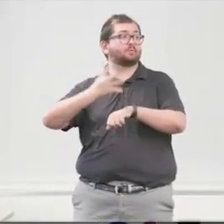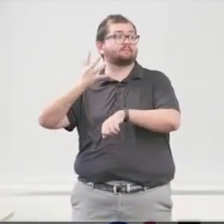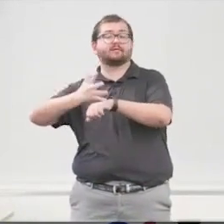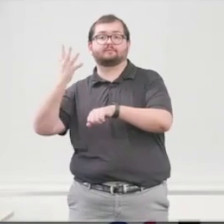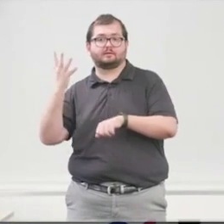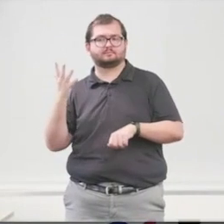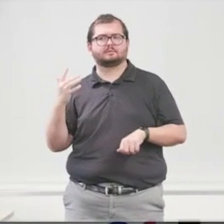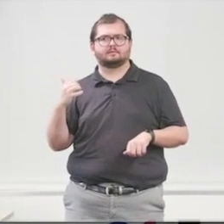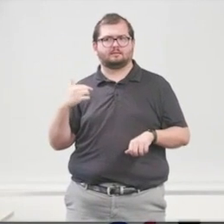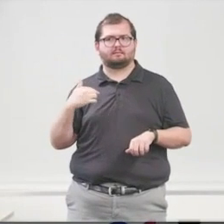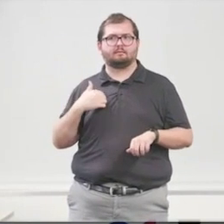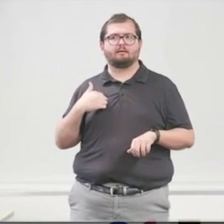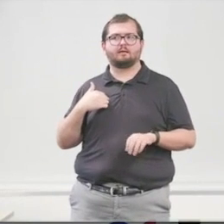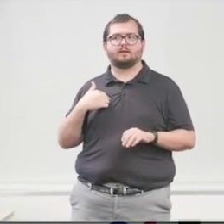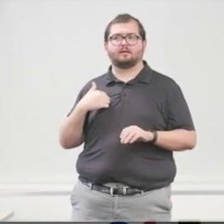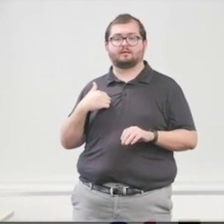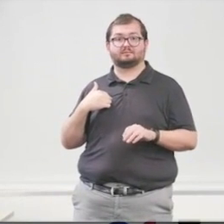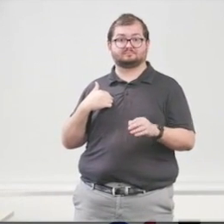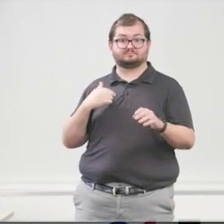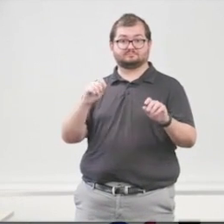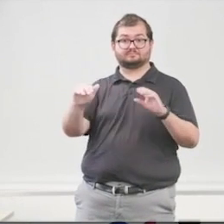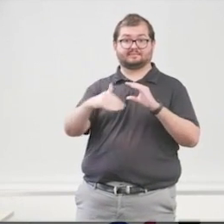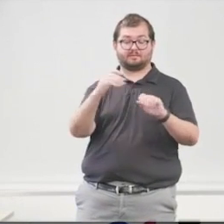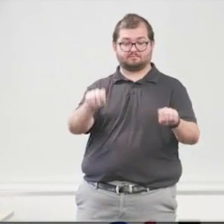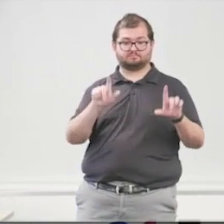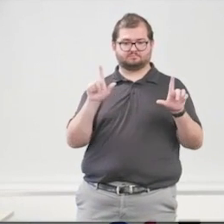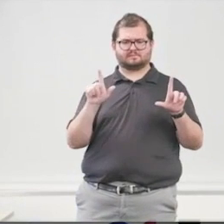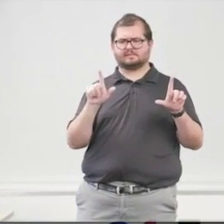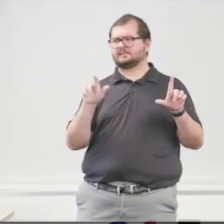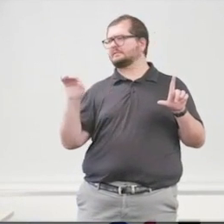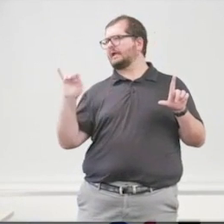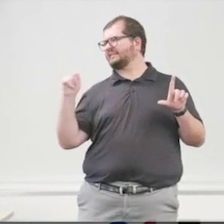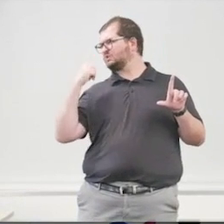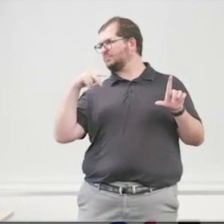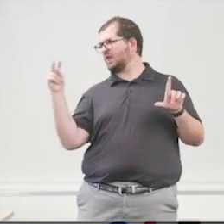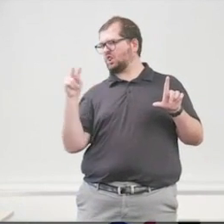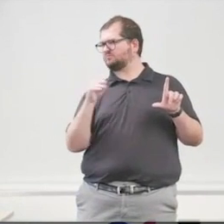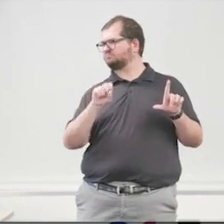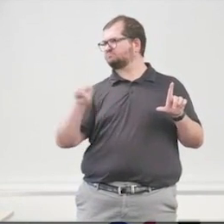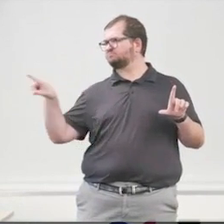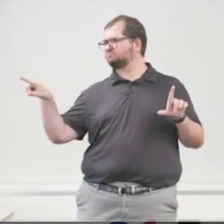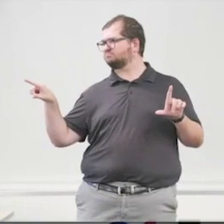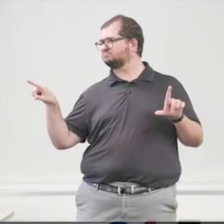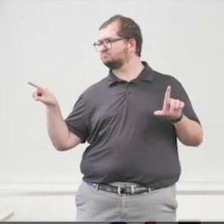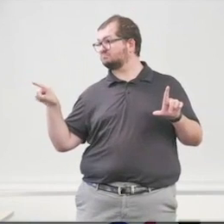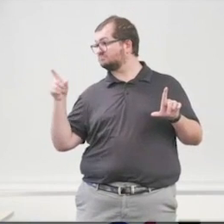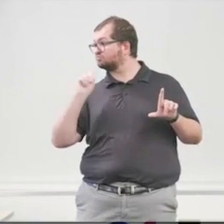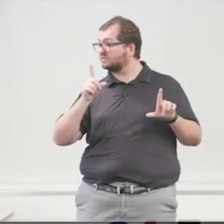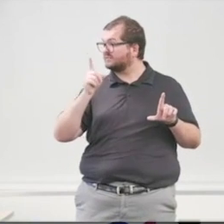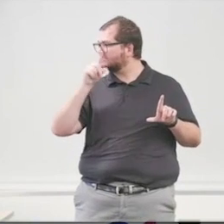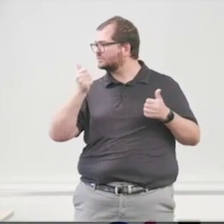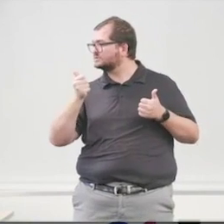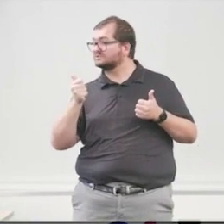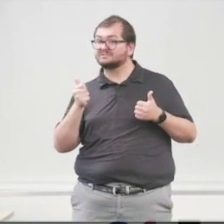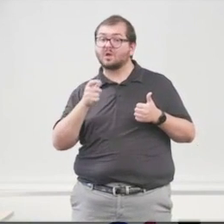a lot of those phishing emails over to our team just to ensure that it's not a fake one. And believe it or not,